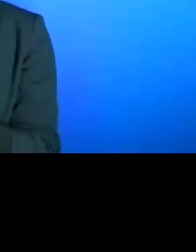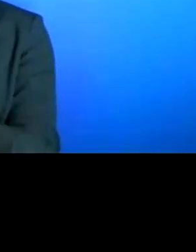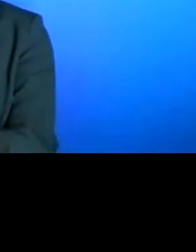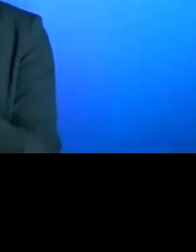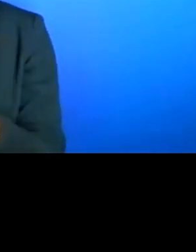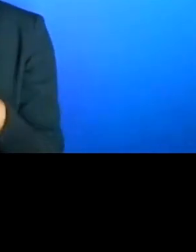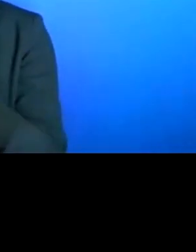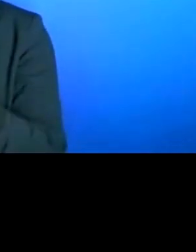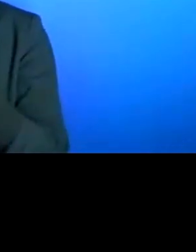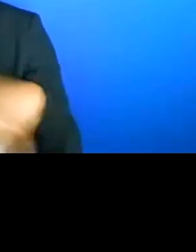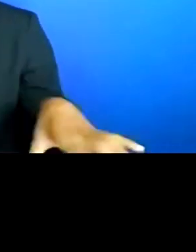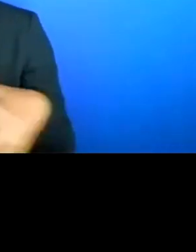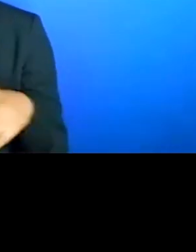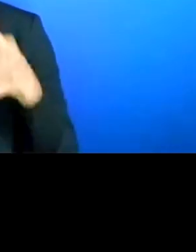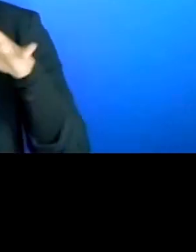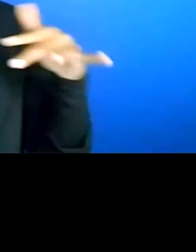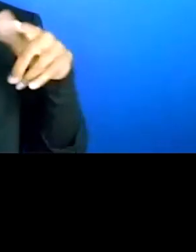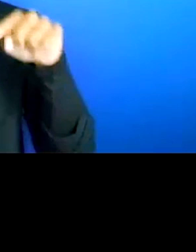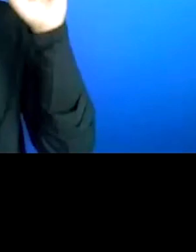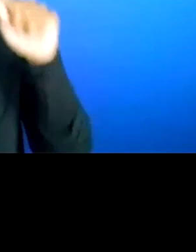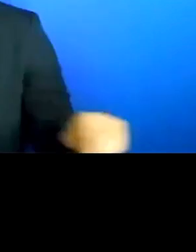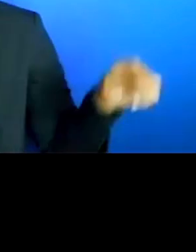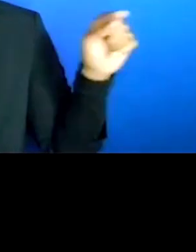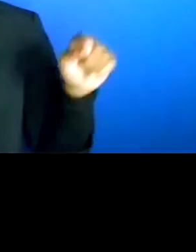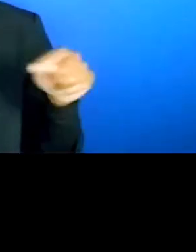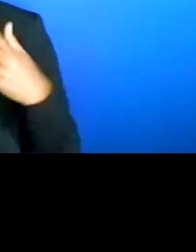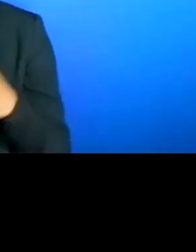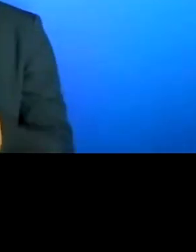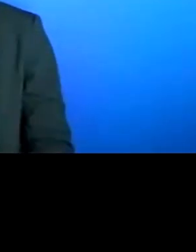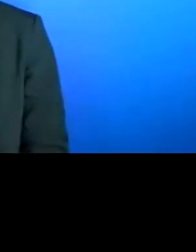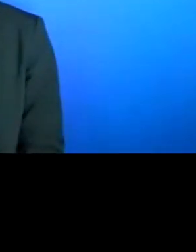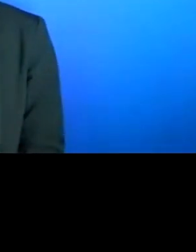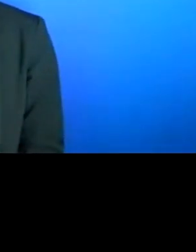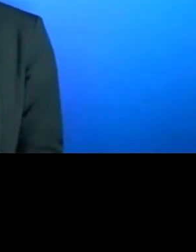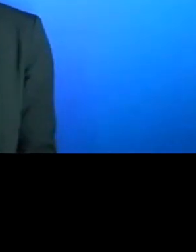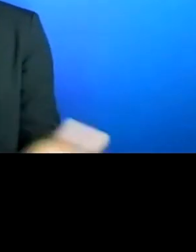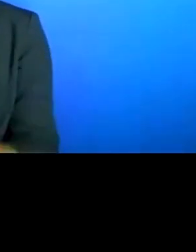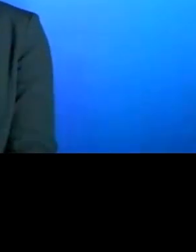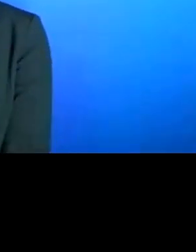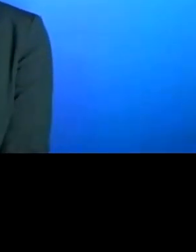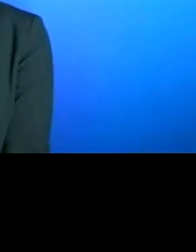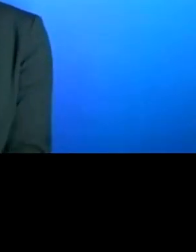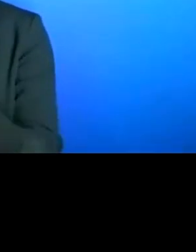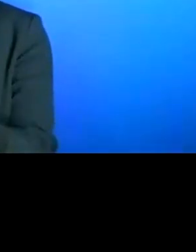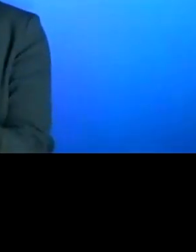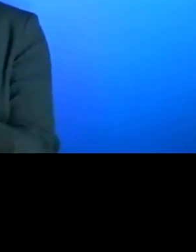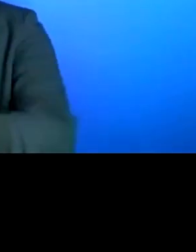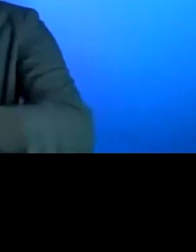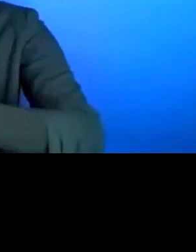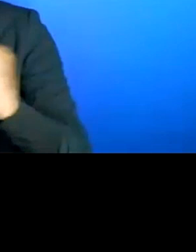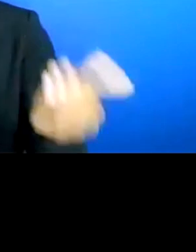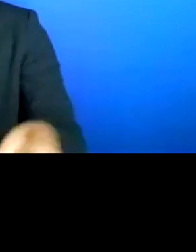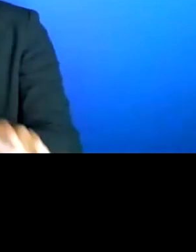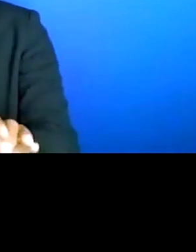conduct in diverse forms of data. I encourage you to visit the PEERS Data Hub platform and become part of the Hub community.